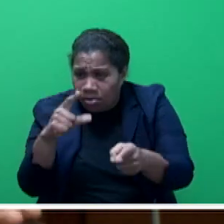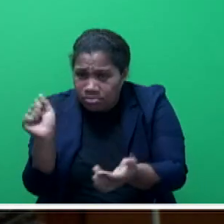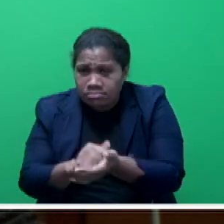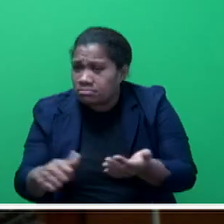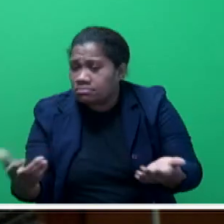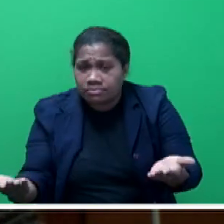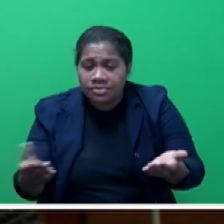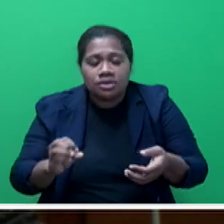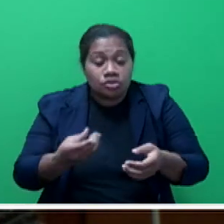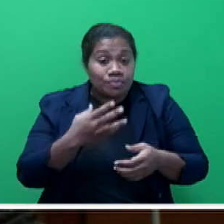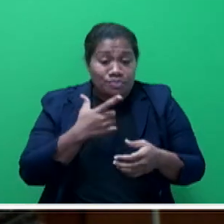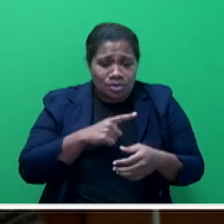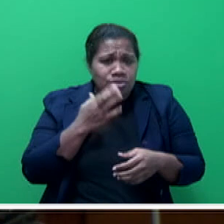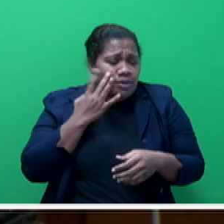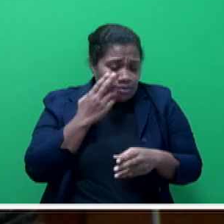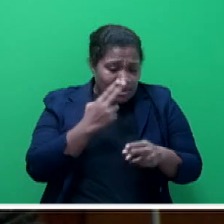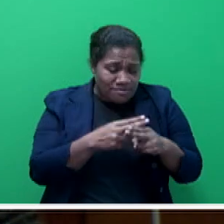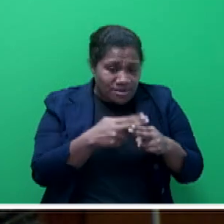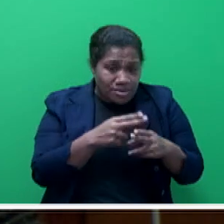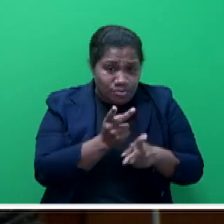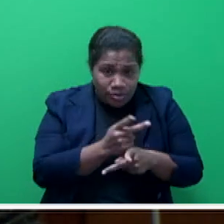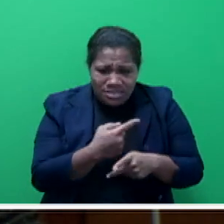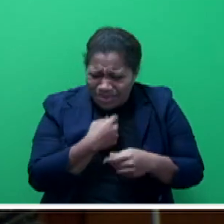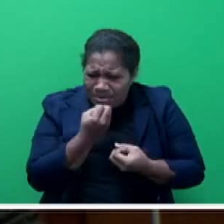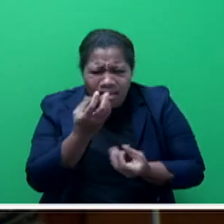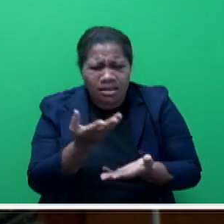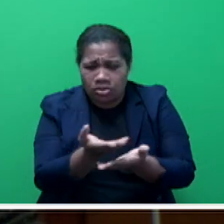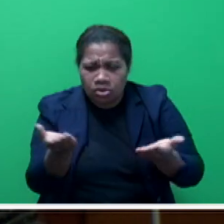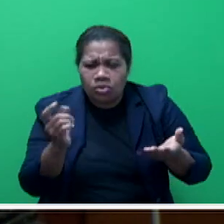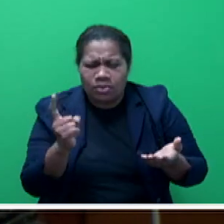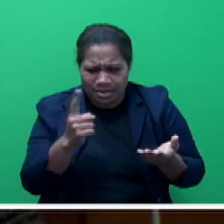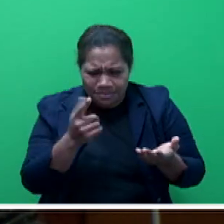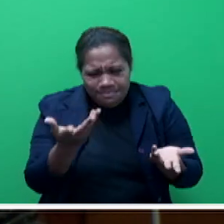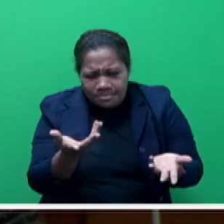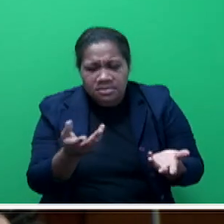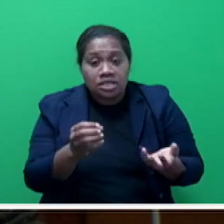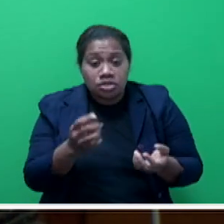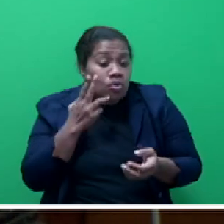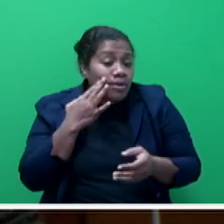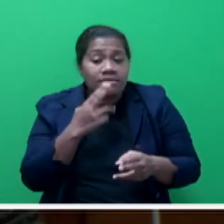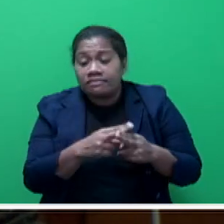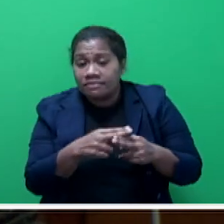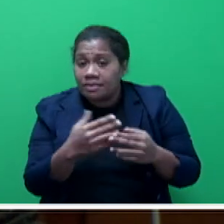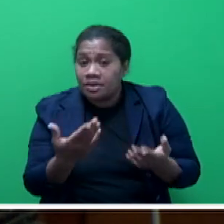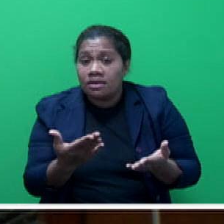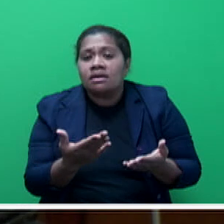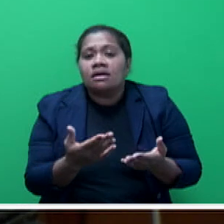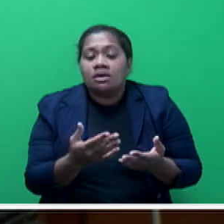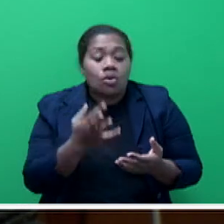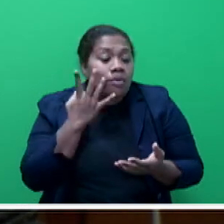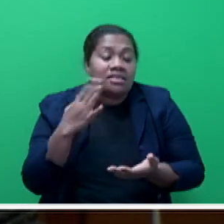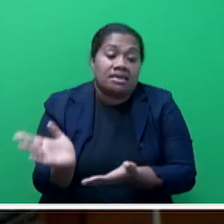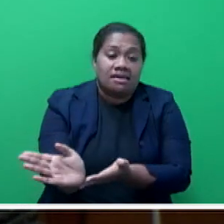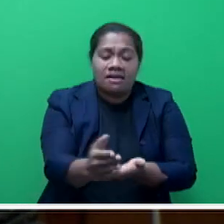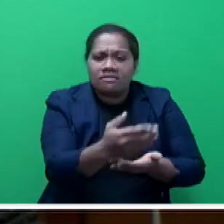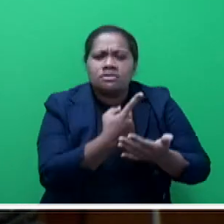to primary produce, I'm telling you what we're doing. With regard to primary produce, Mr. Speaker, they're perishable in nature. So when they harvest, you